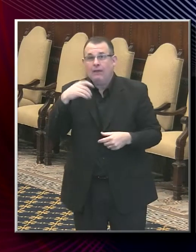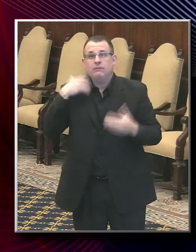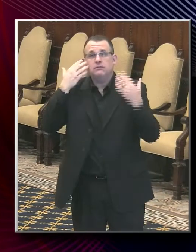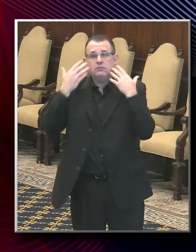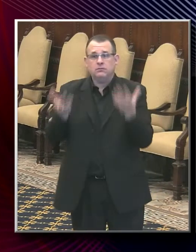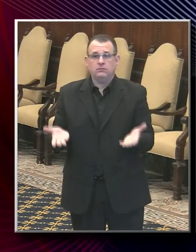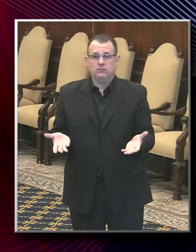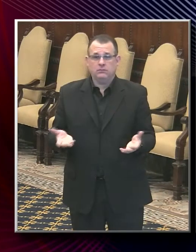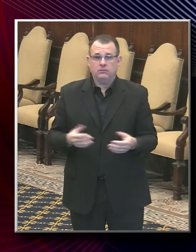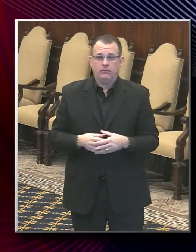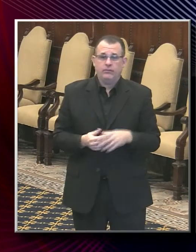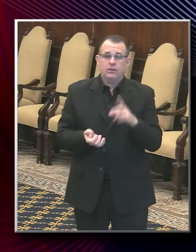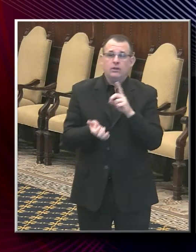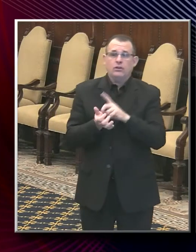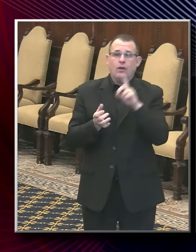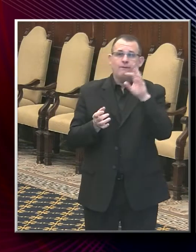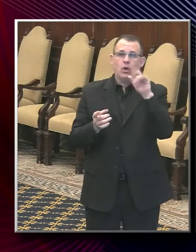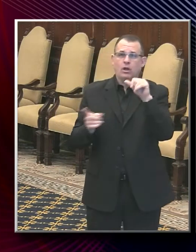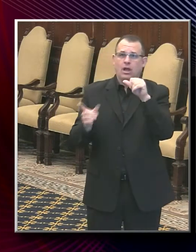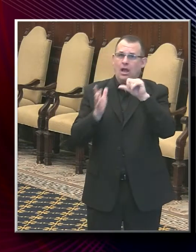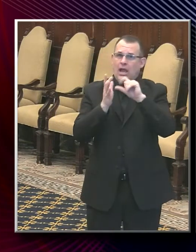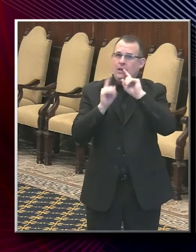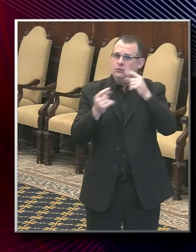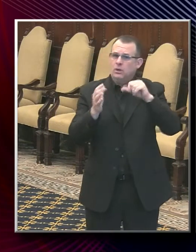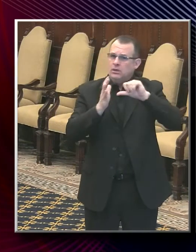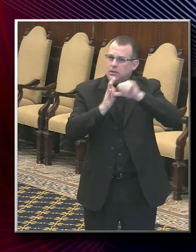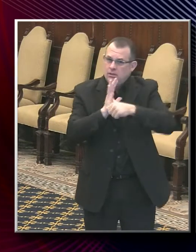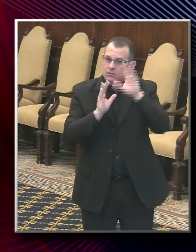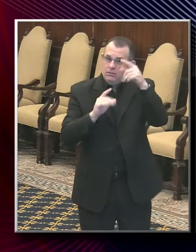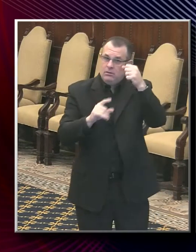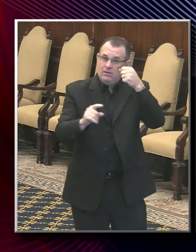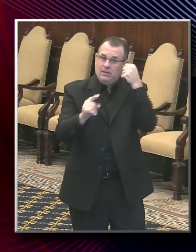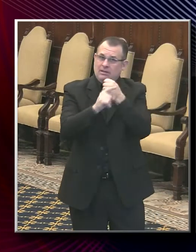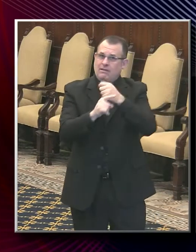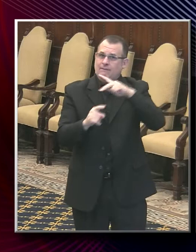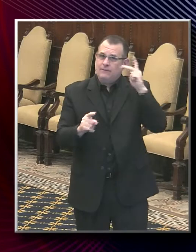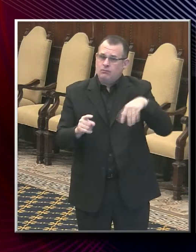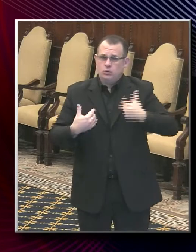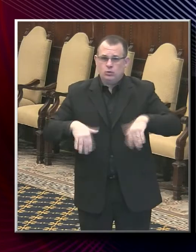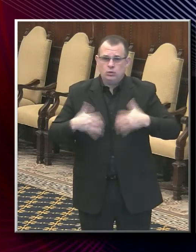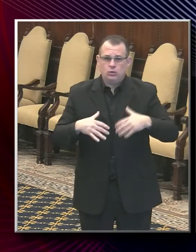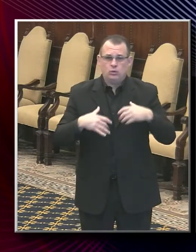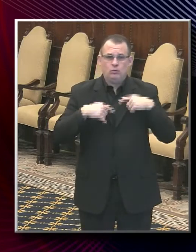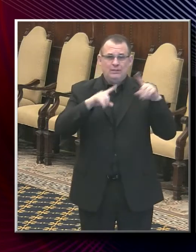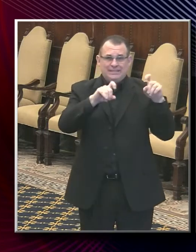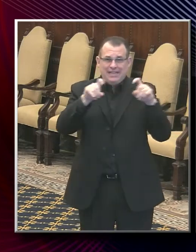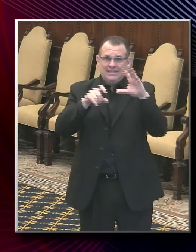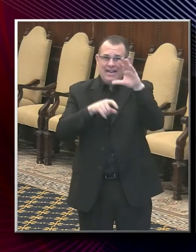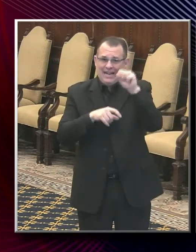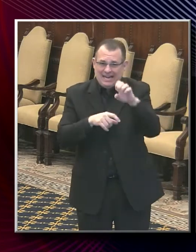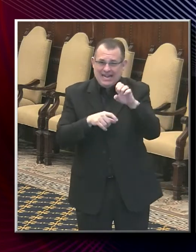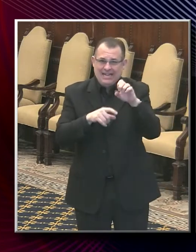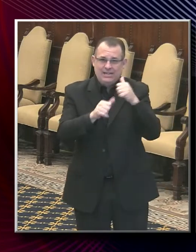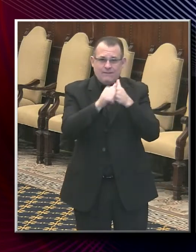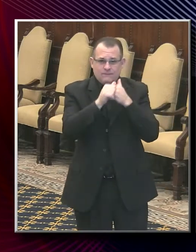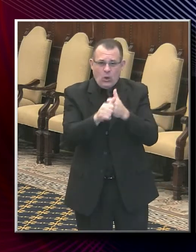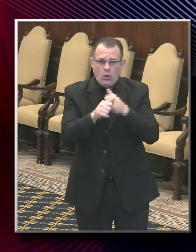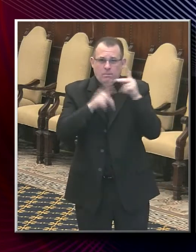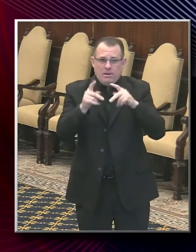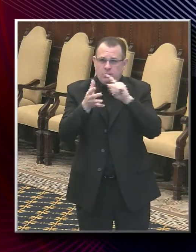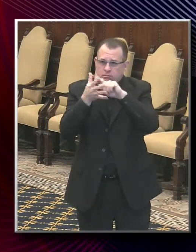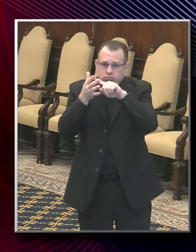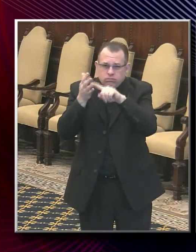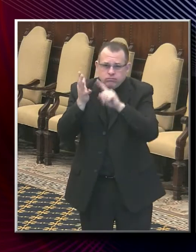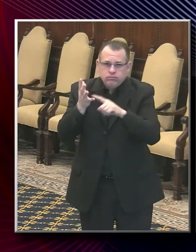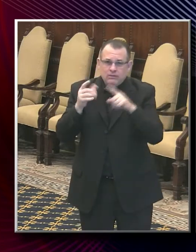Just to reemphasize that, when the virus first hit Philadelphia, we tried to test and identify cases and then follow up on them. But we didn't have the testing